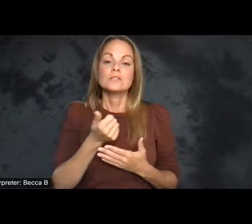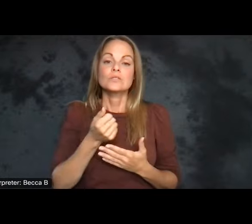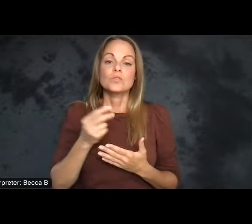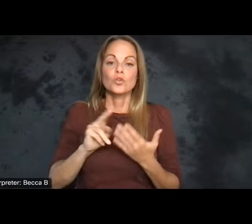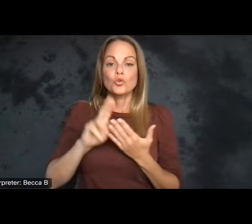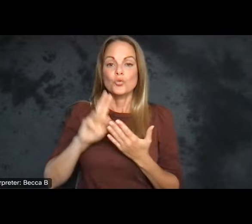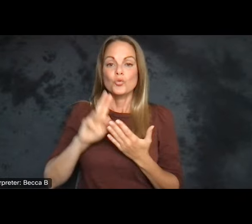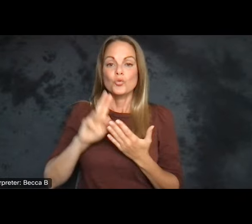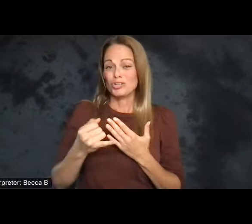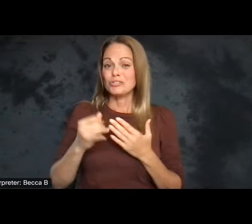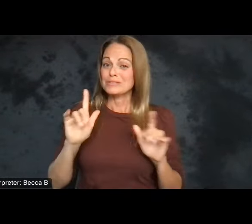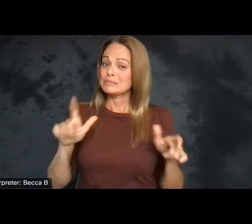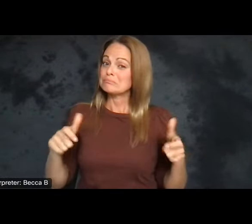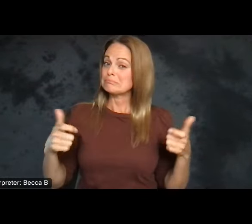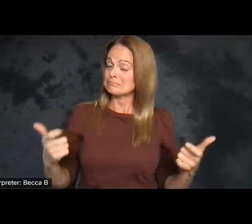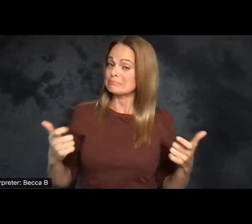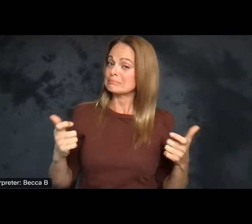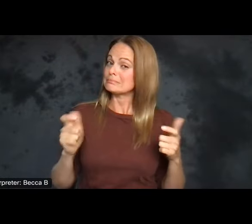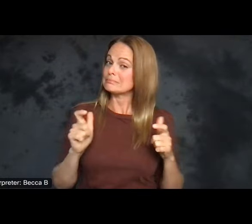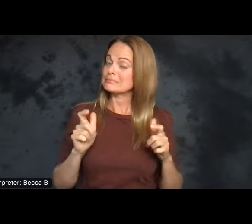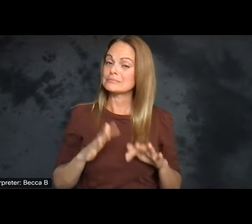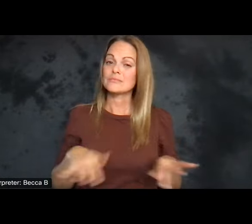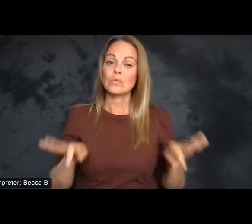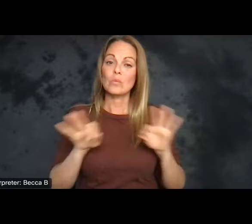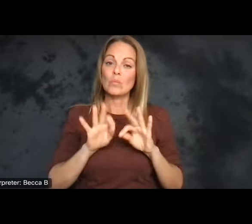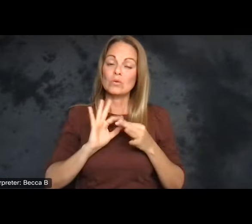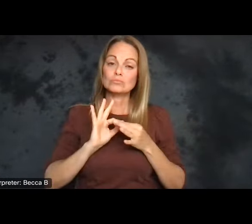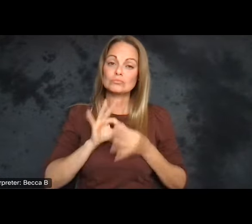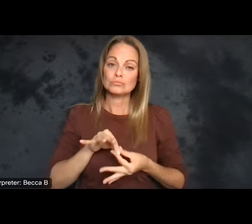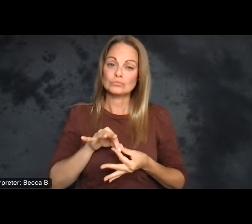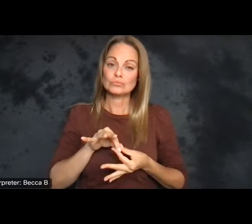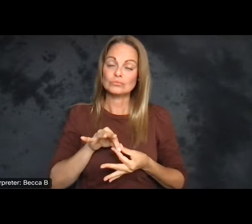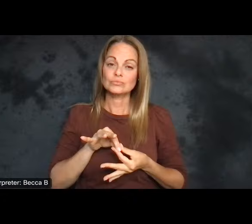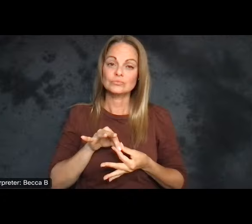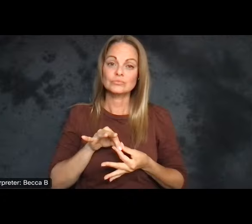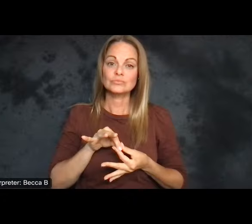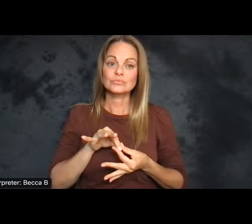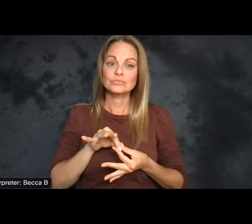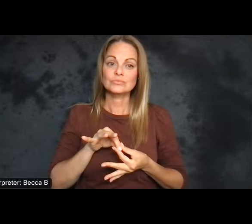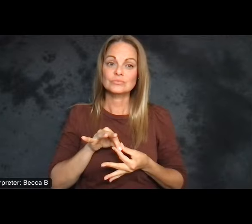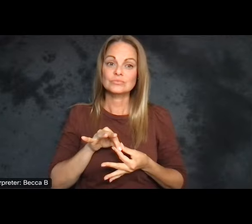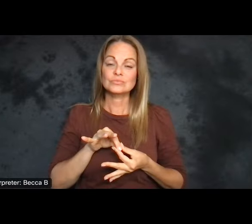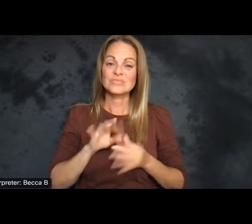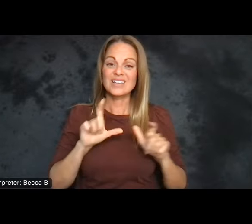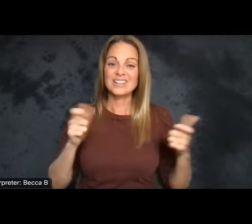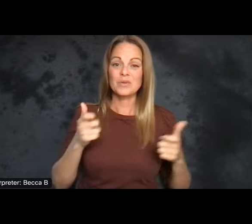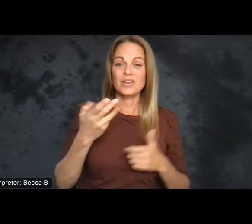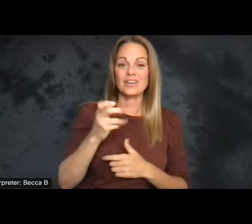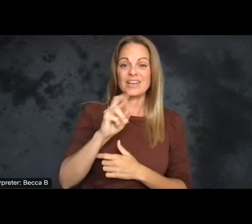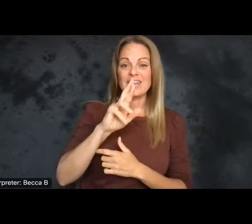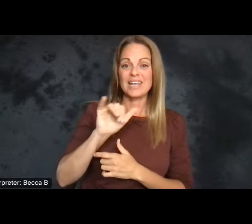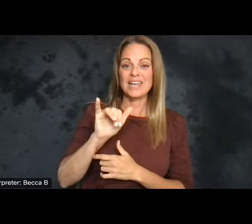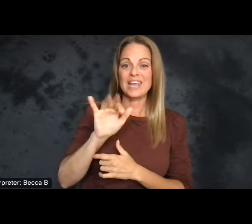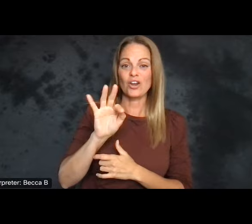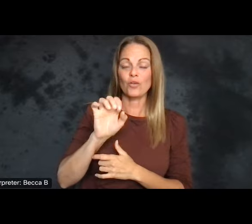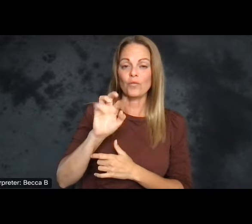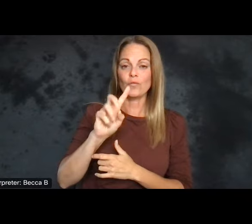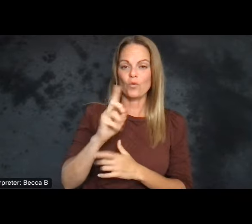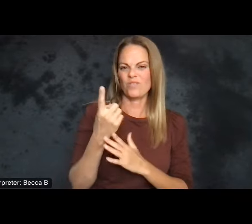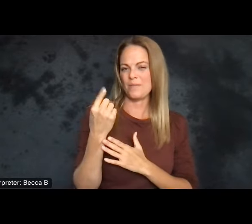fairly major projects that are related to, the major one there is still a carry forward from last year is the